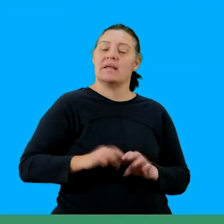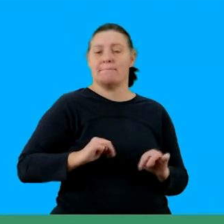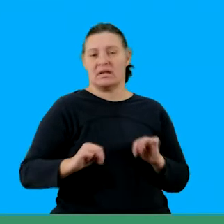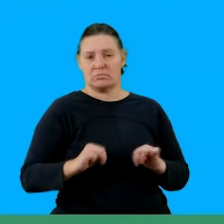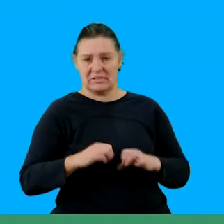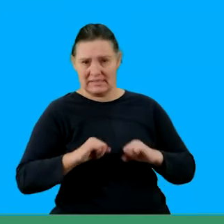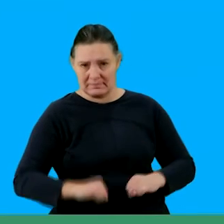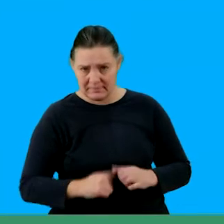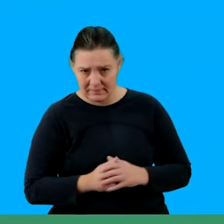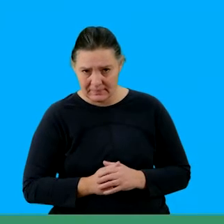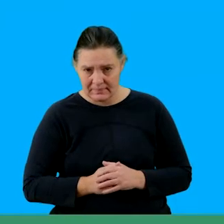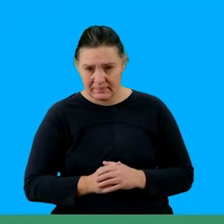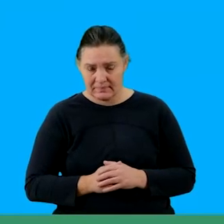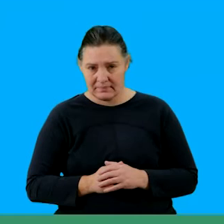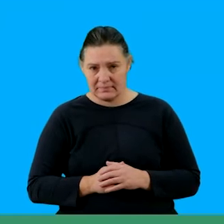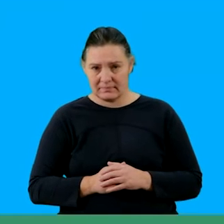management system.